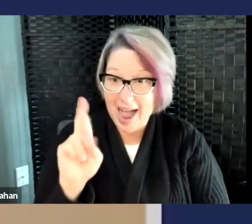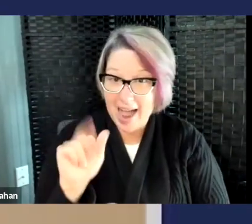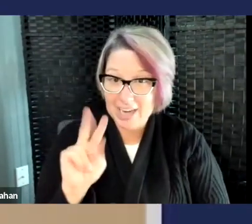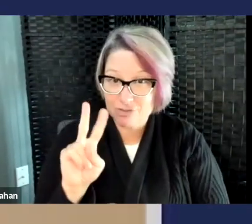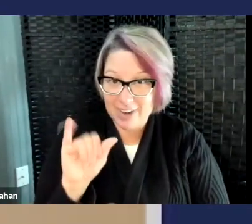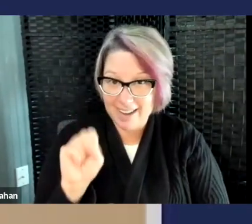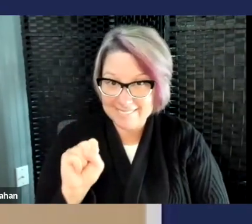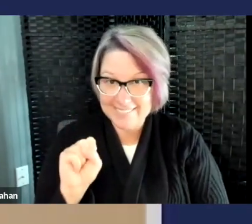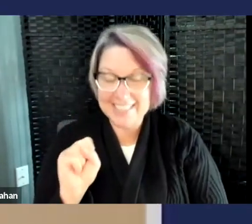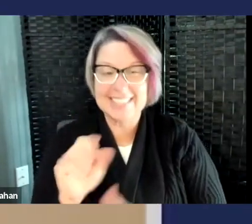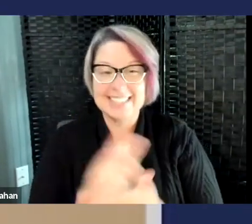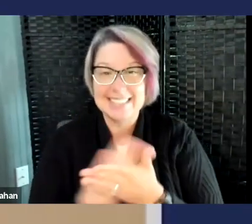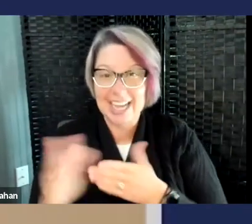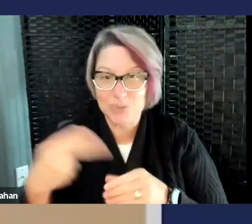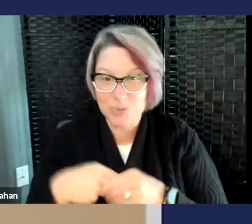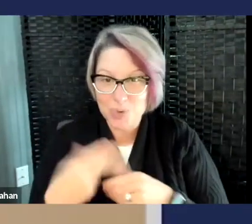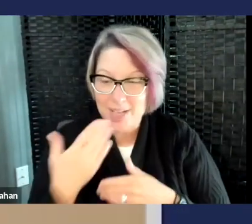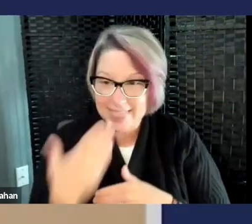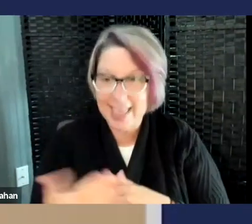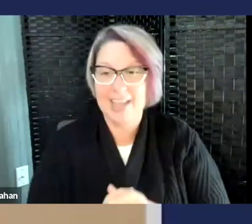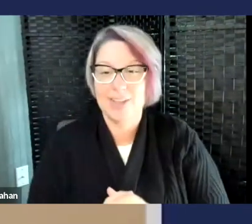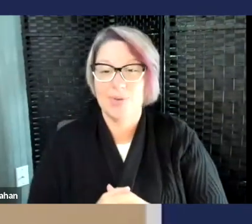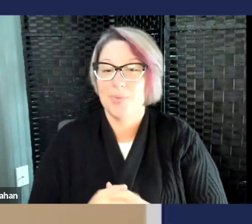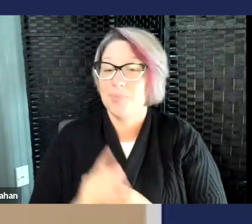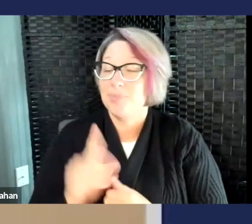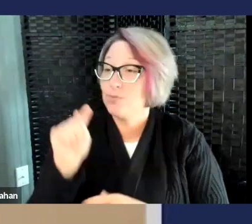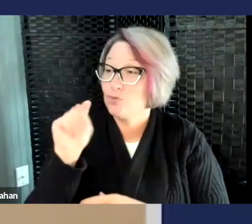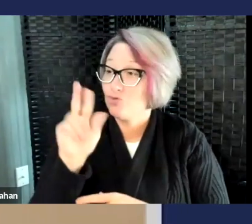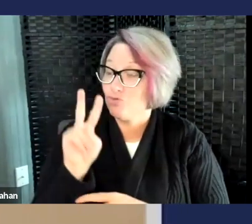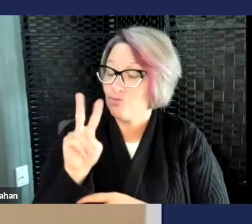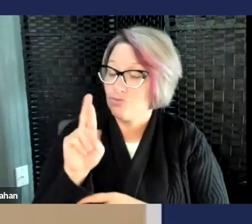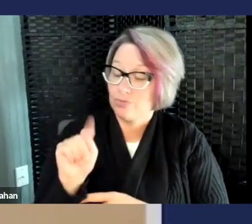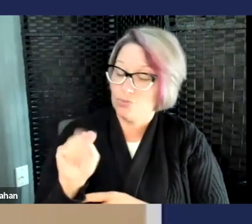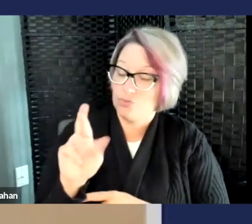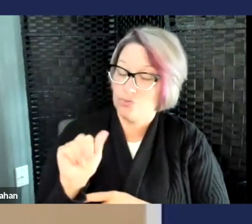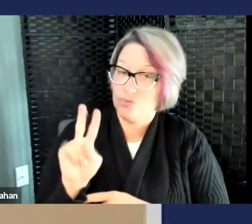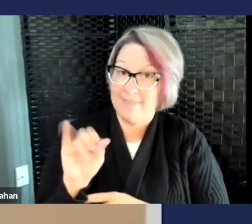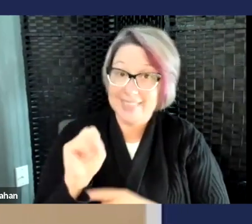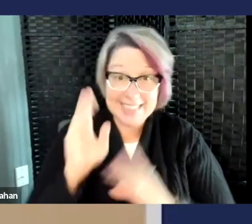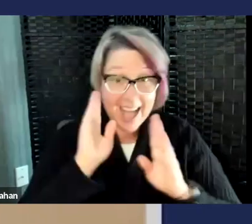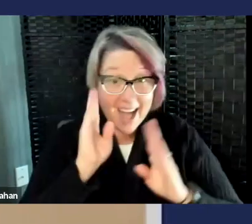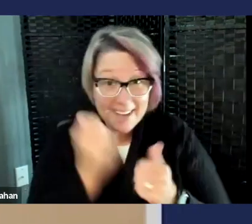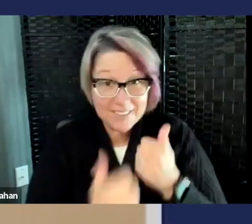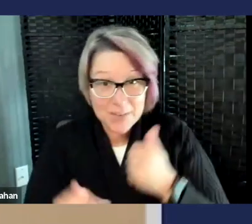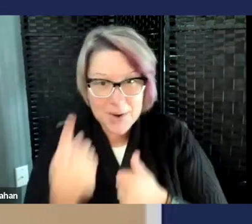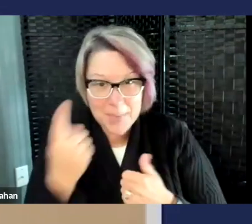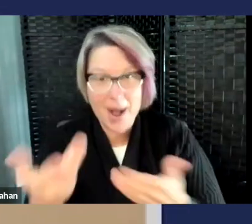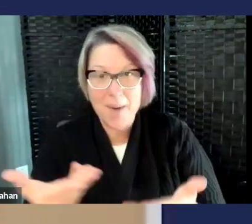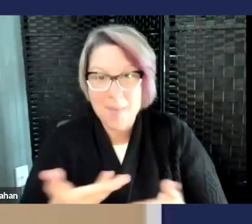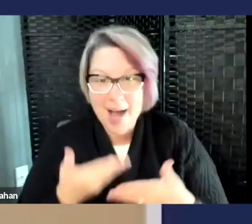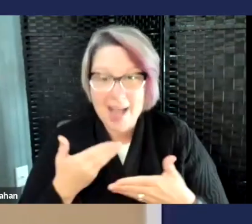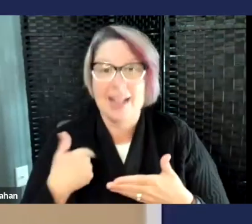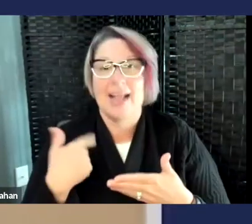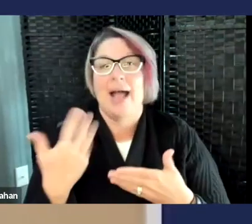Hello, Allison. Yeah, thank you guys for showing up. And I'm really excited to be here and talk about something really, really important for school and just